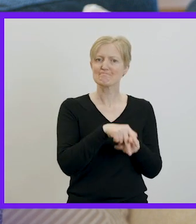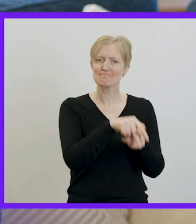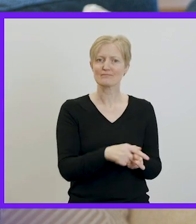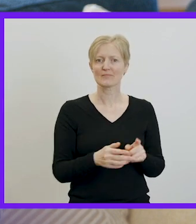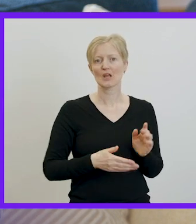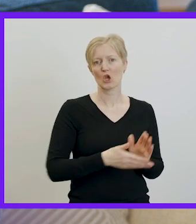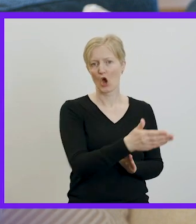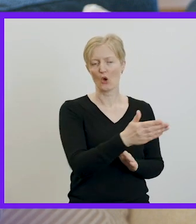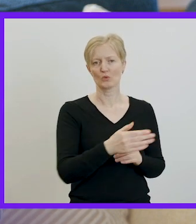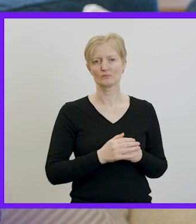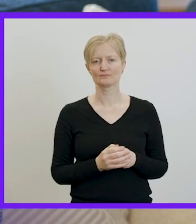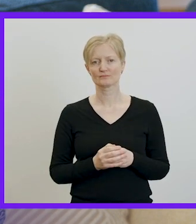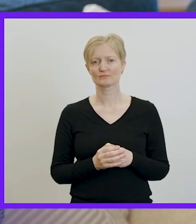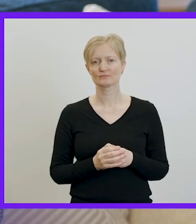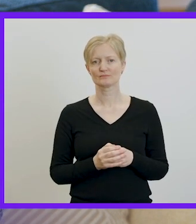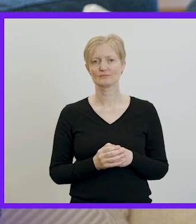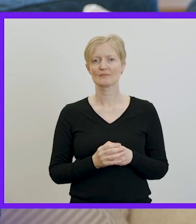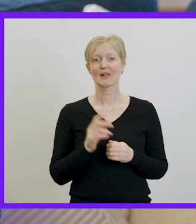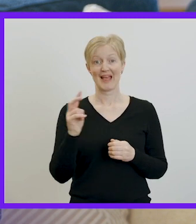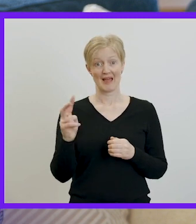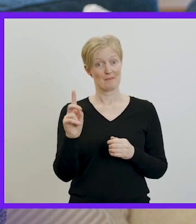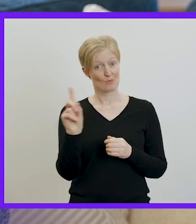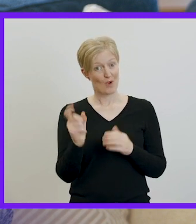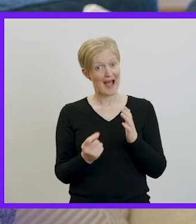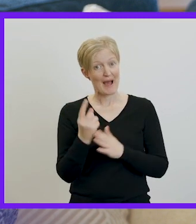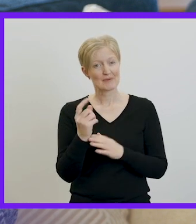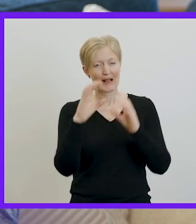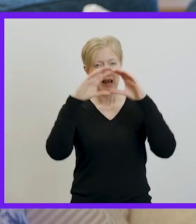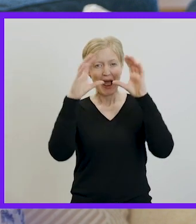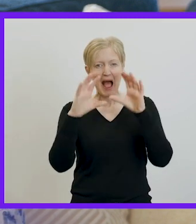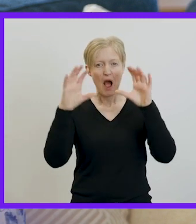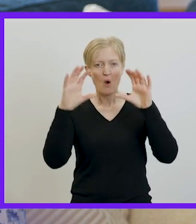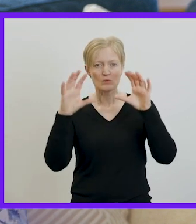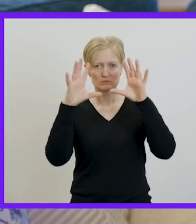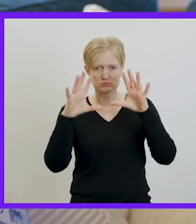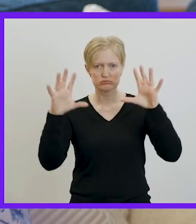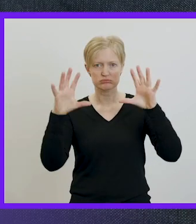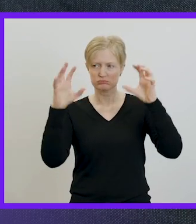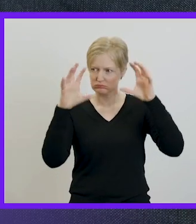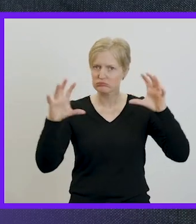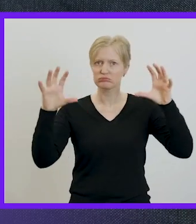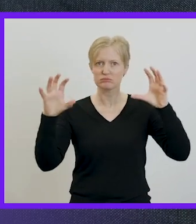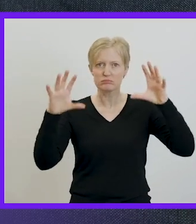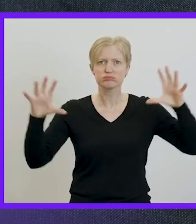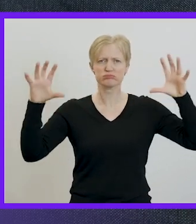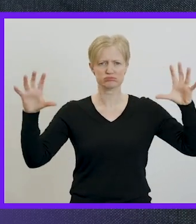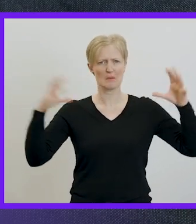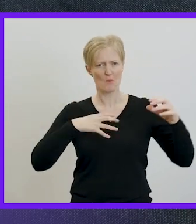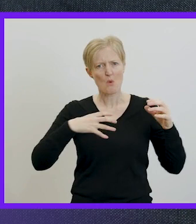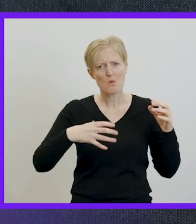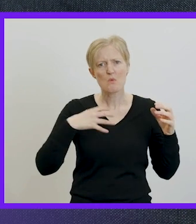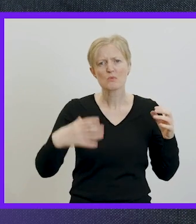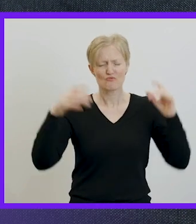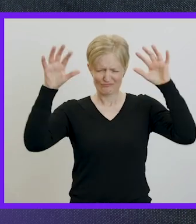go down before the rain stops. Meanwhile, the sky grew black with clouds, the wind rose, a heavy rain came